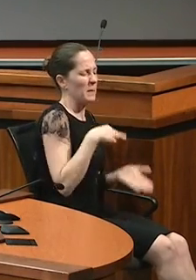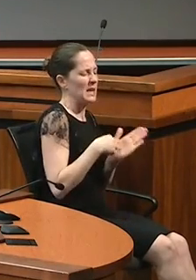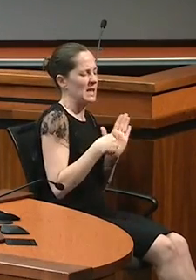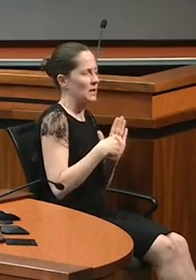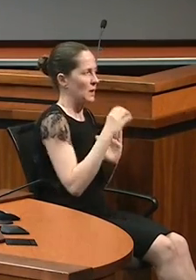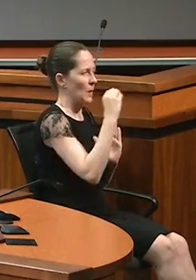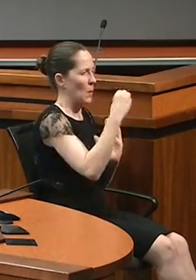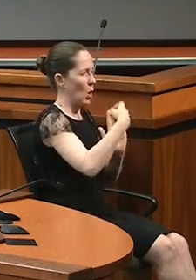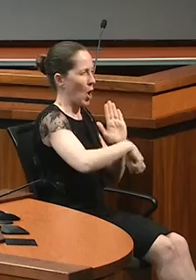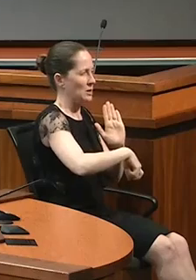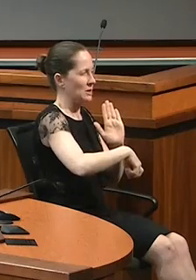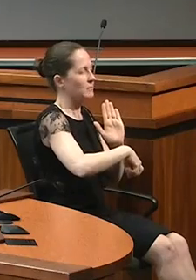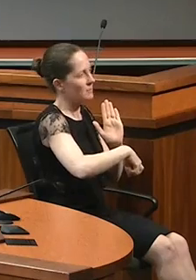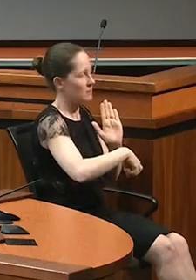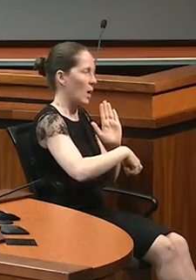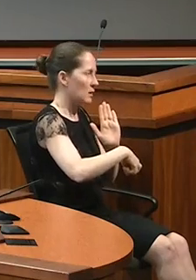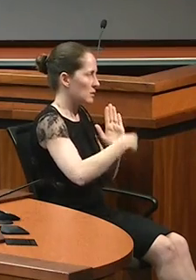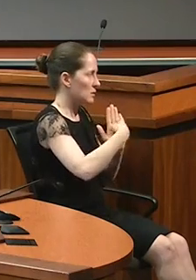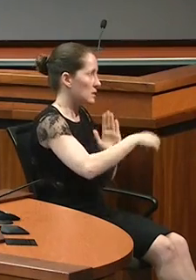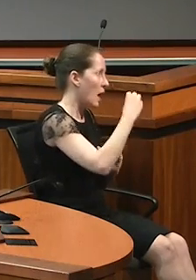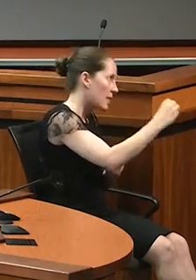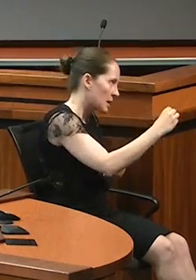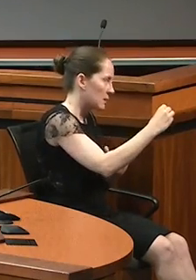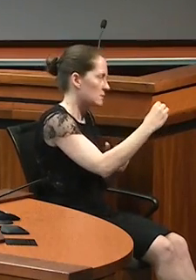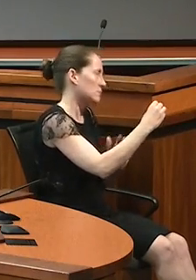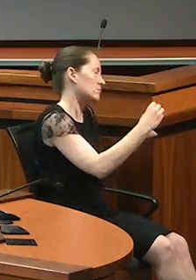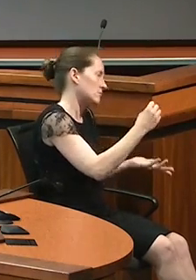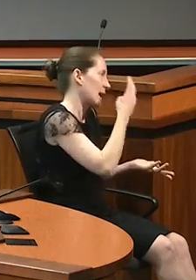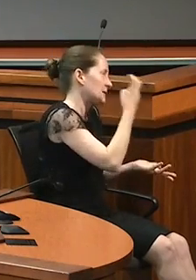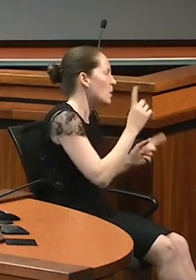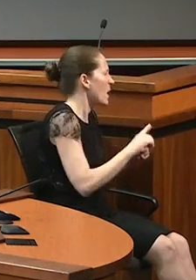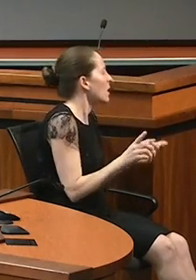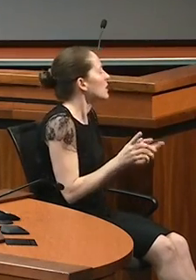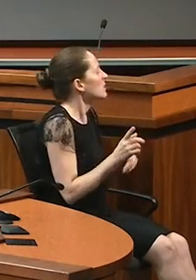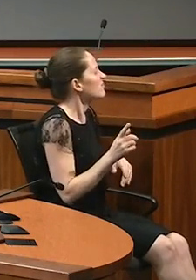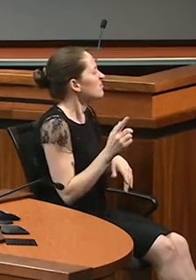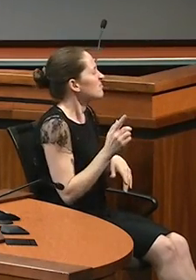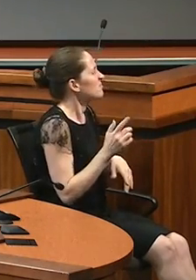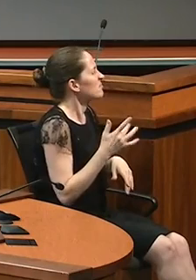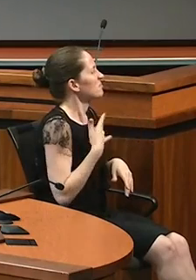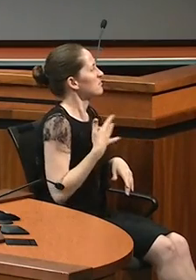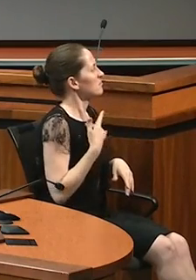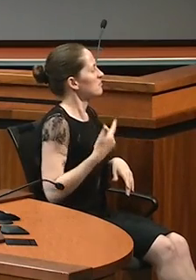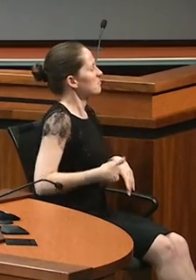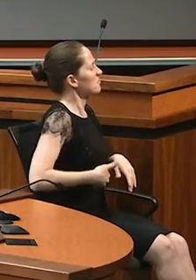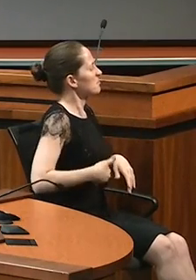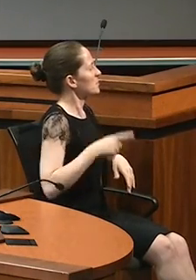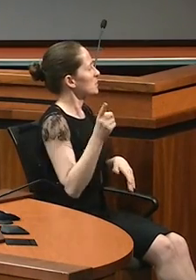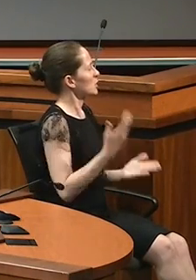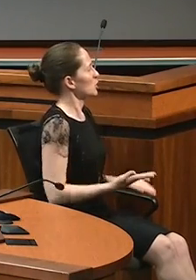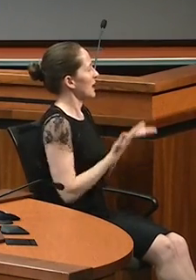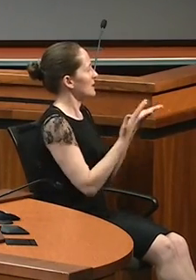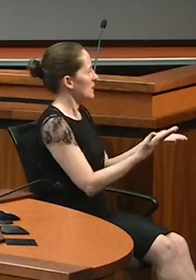that it won't cost anything, but I think what you're suggesting is somehow tying development requirements